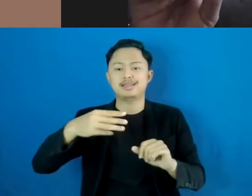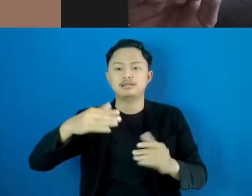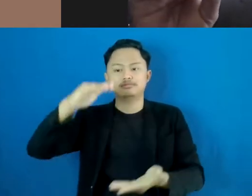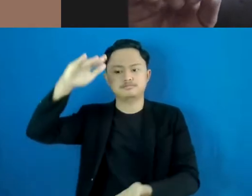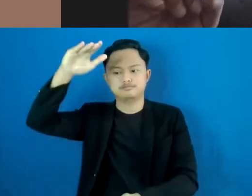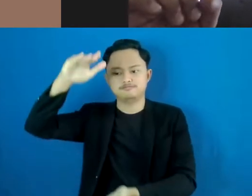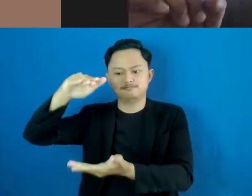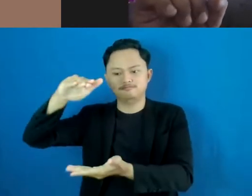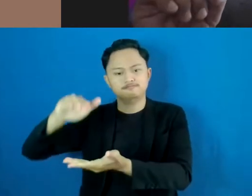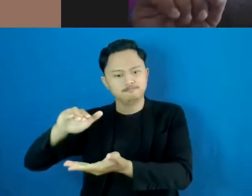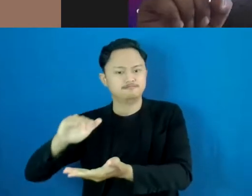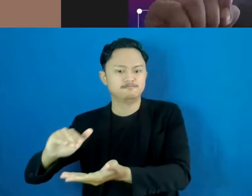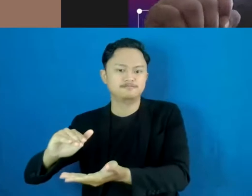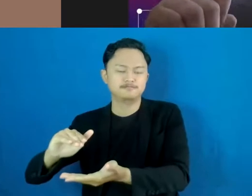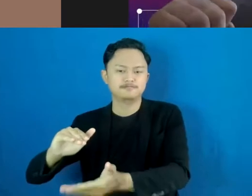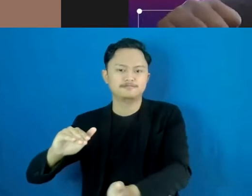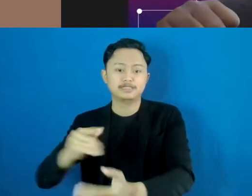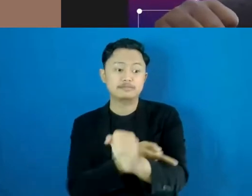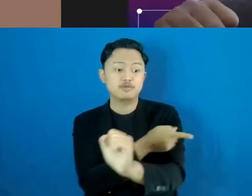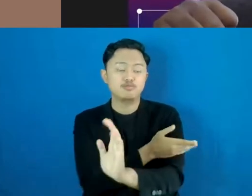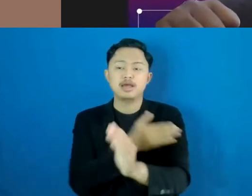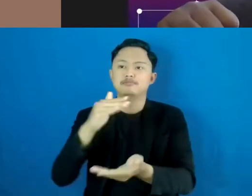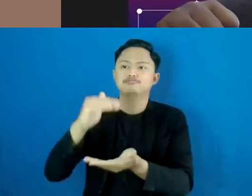2 to 3% year on year, 2 to 3%.